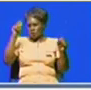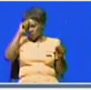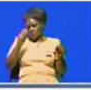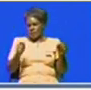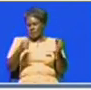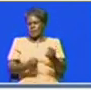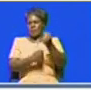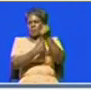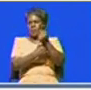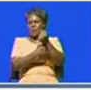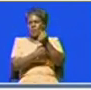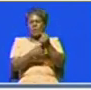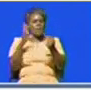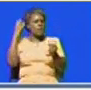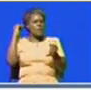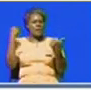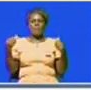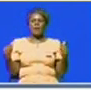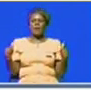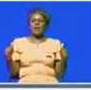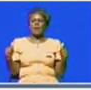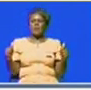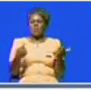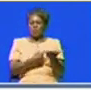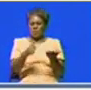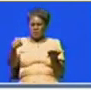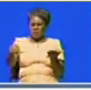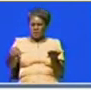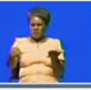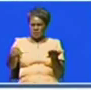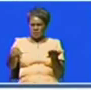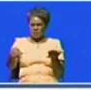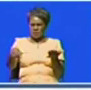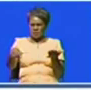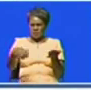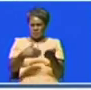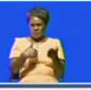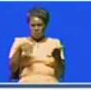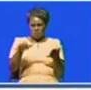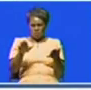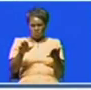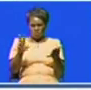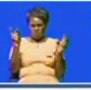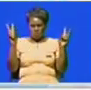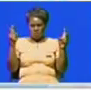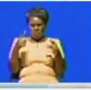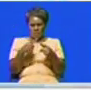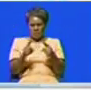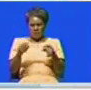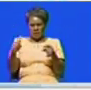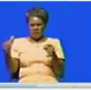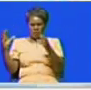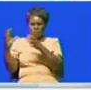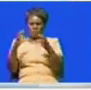and making that verdict, which we're yet to hear by this week, would be a little premature. You raised them. But there were a lot of other